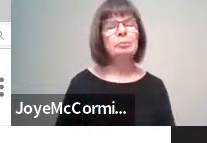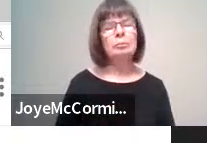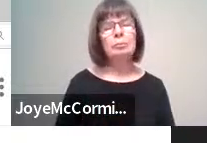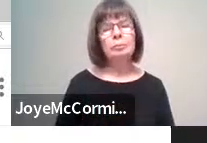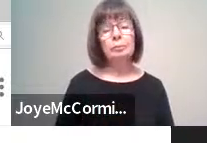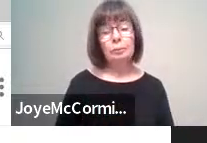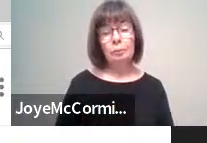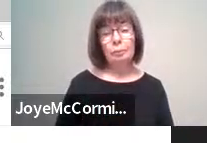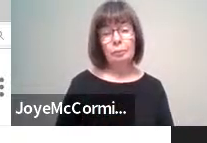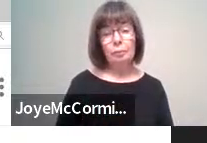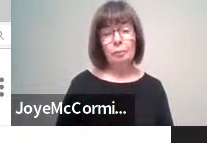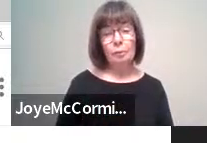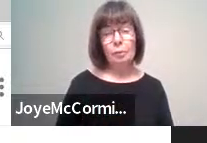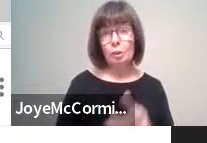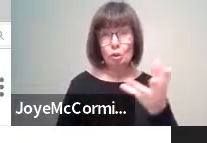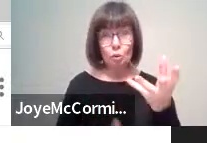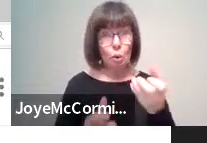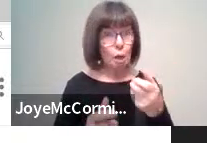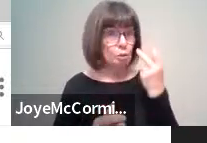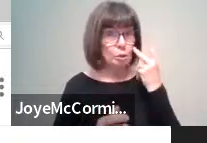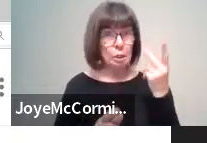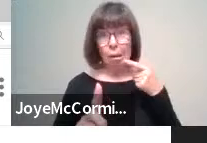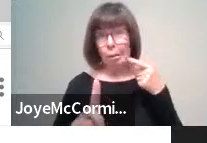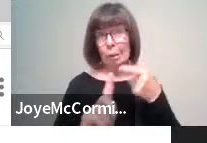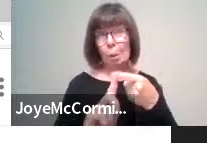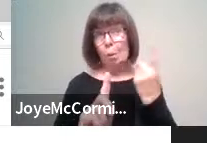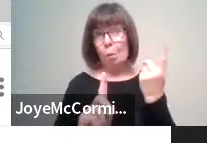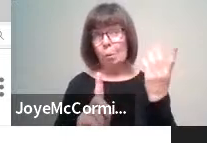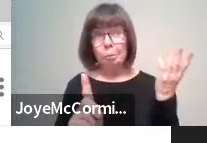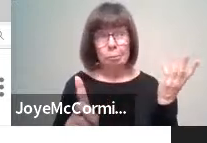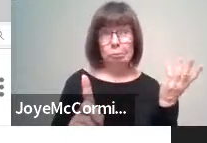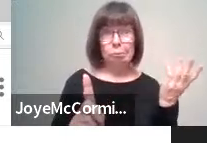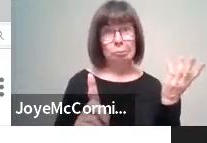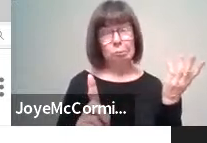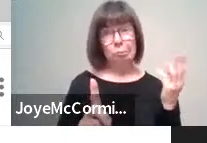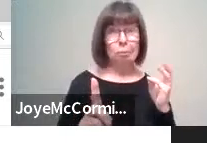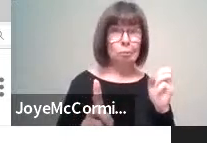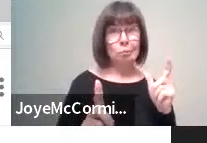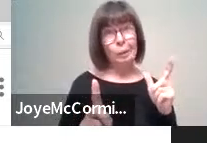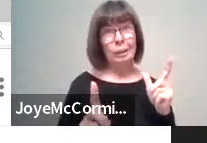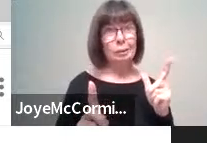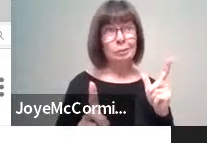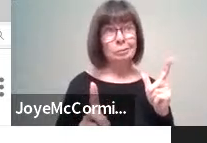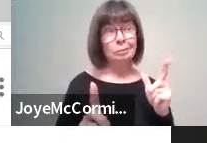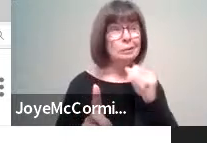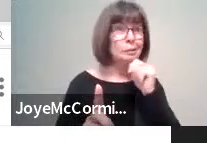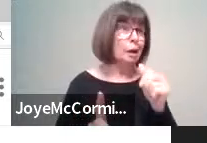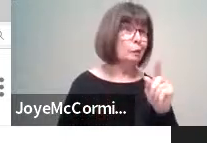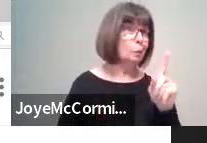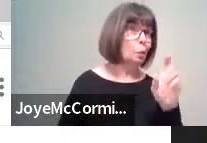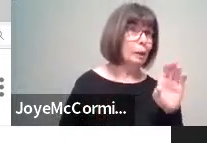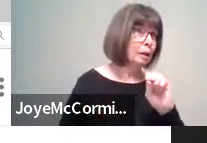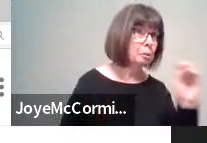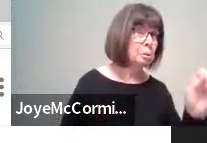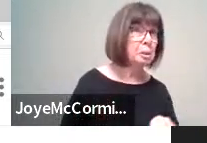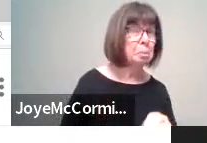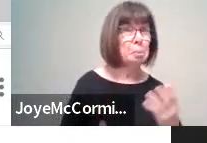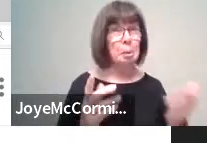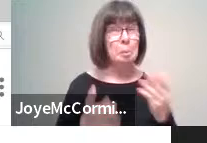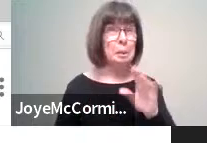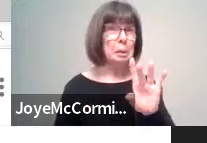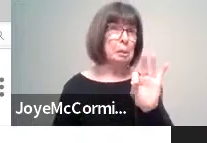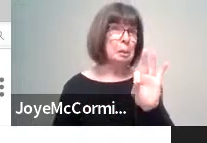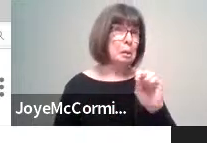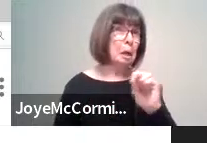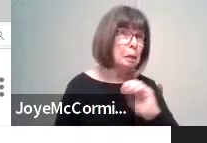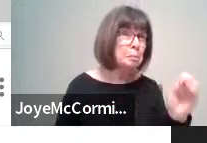Would you like to see, the goal be, well, not 100%, 90%? Should we be striving for 80%?